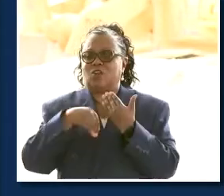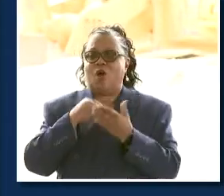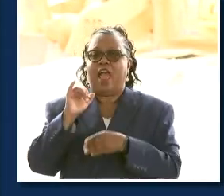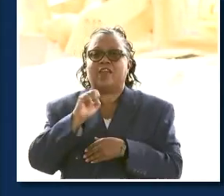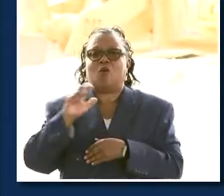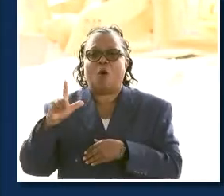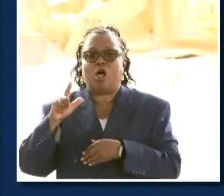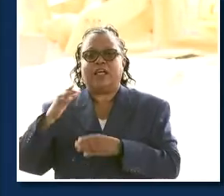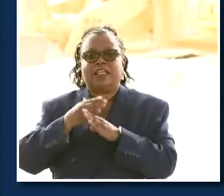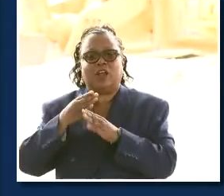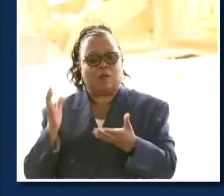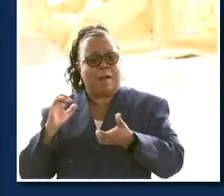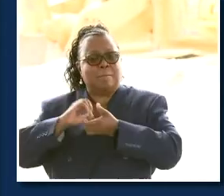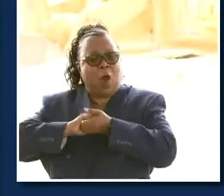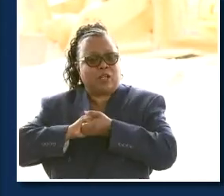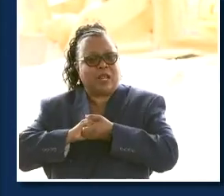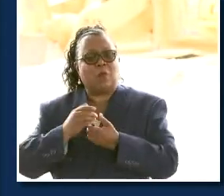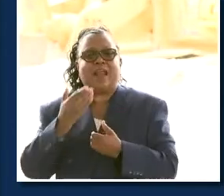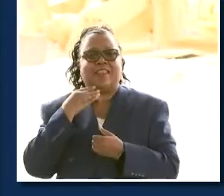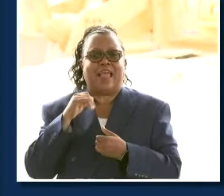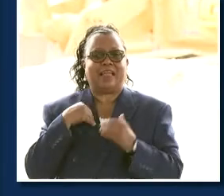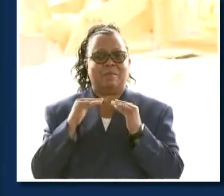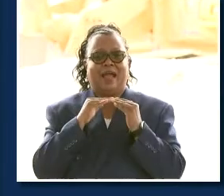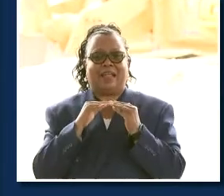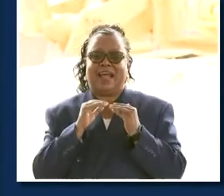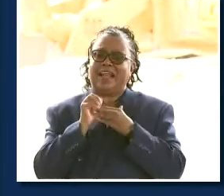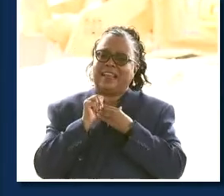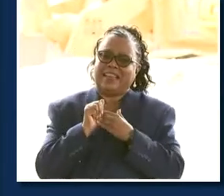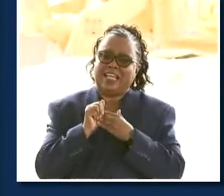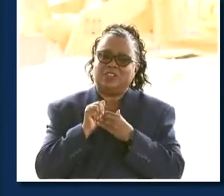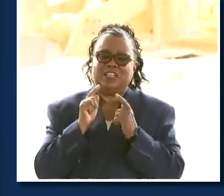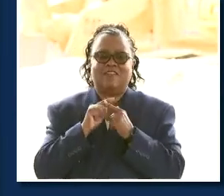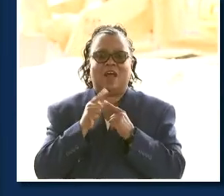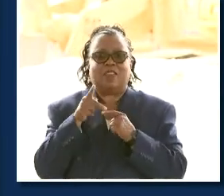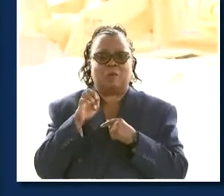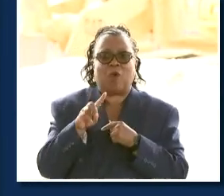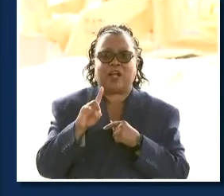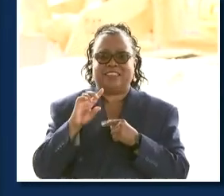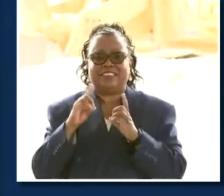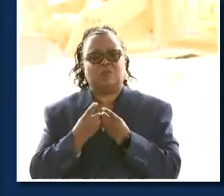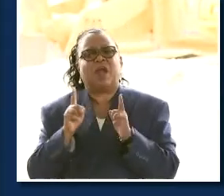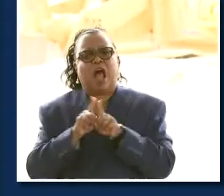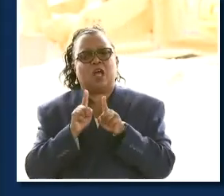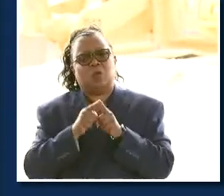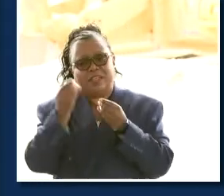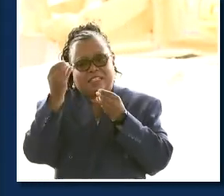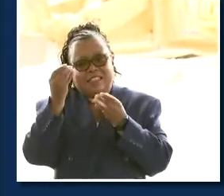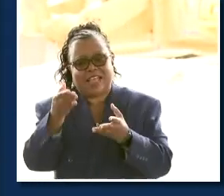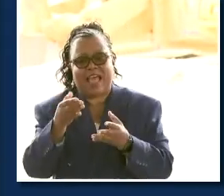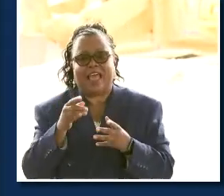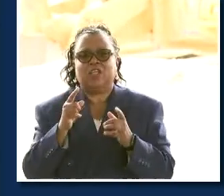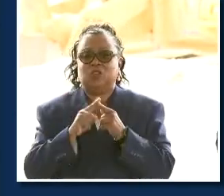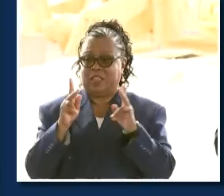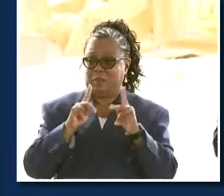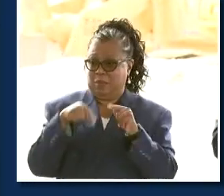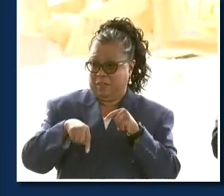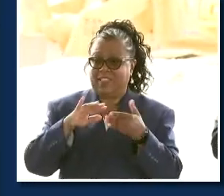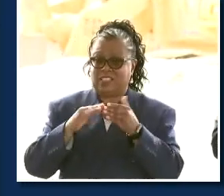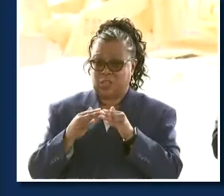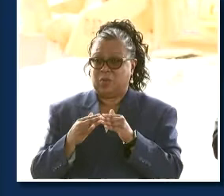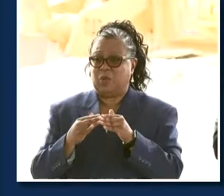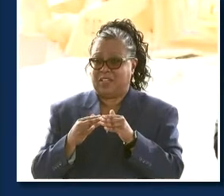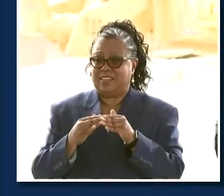Construction for partnering. I want to thank Mike Kelly and the leadership of the Park District, but I also want to say to the people of this